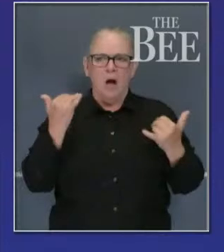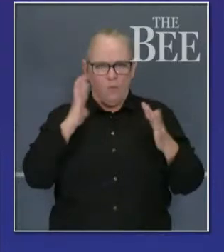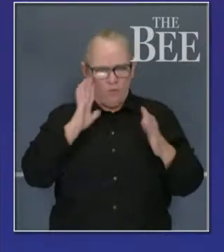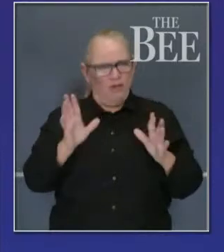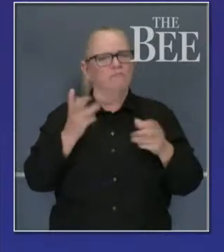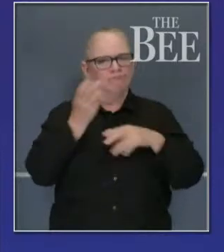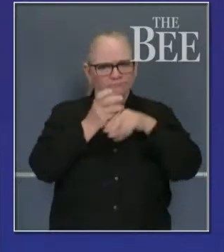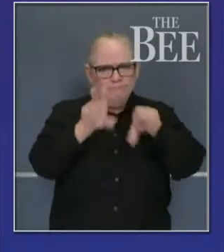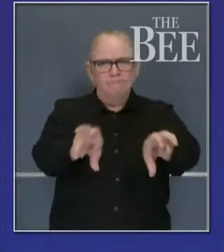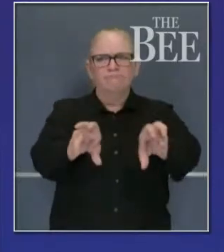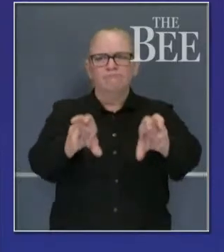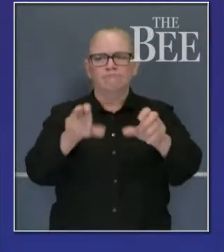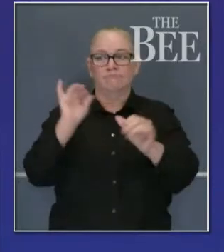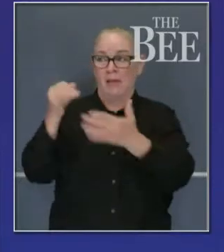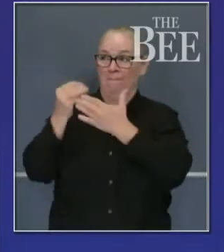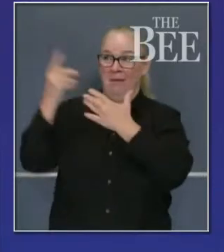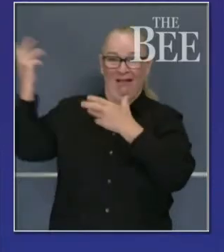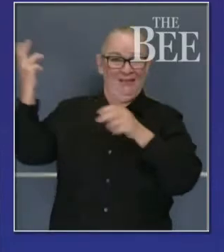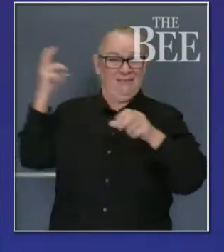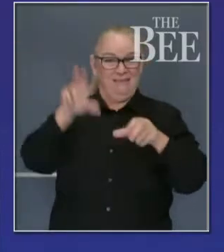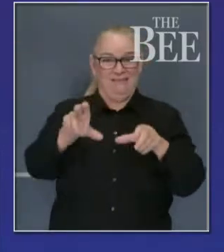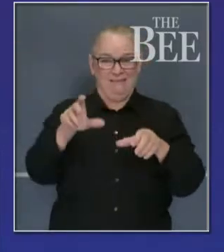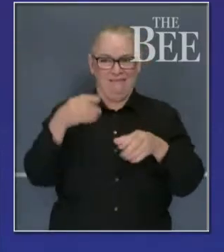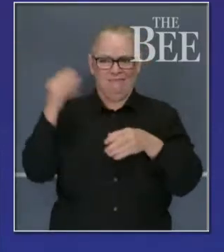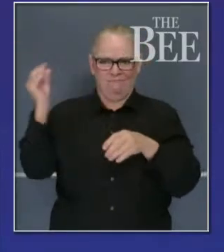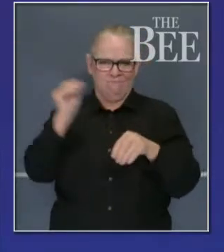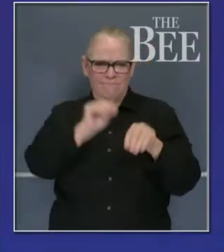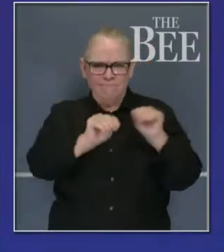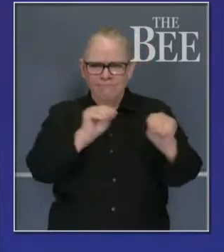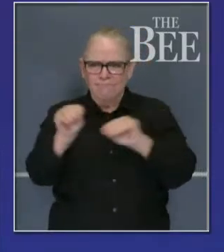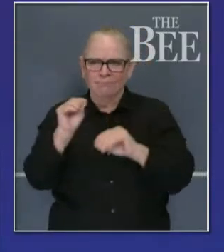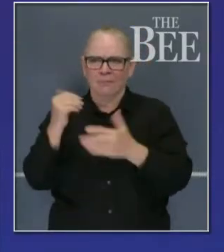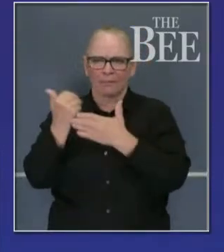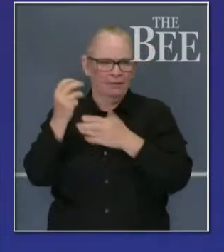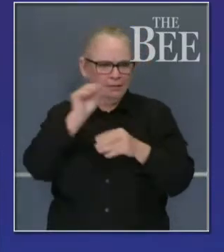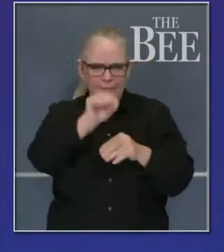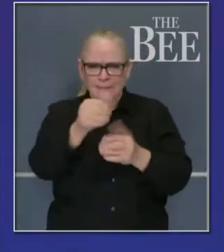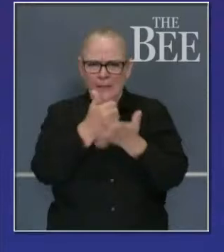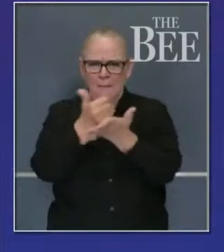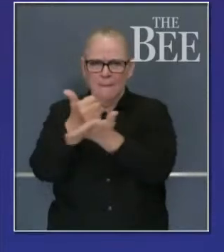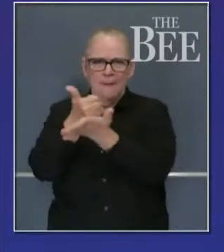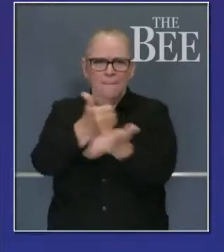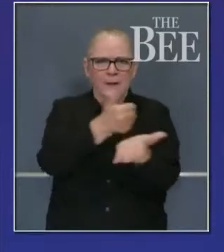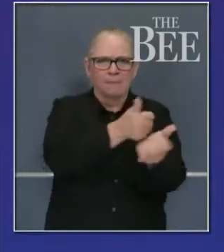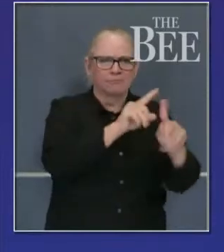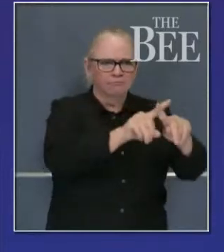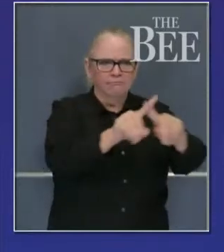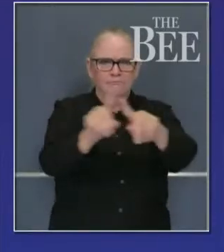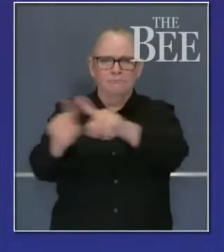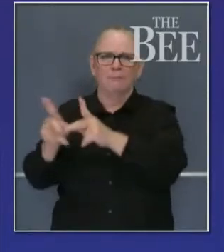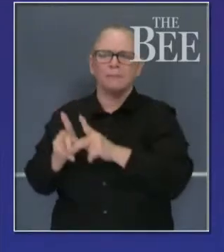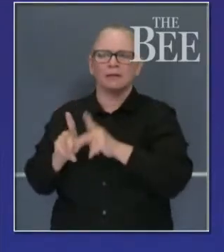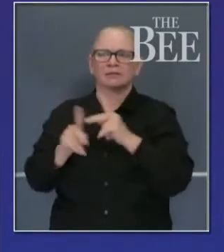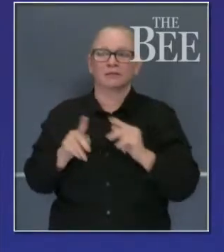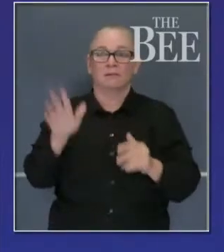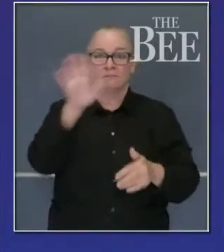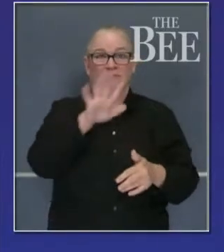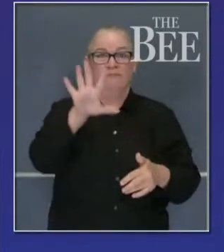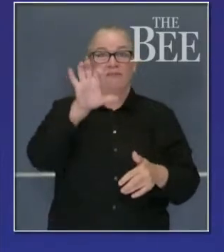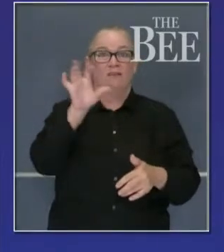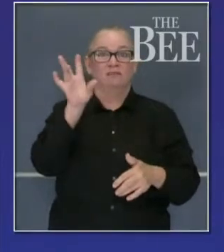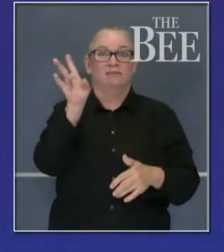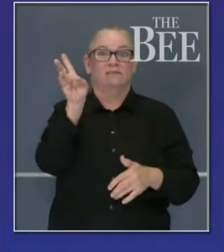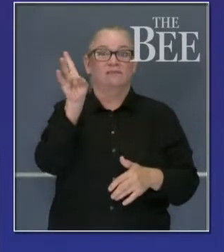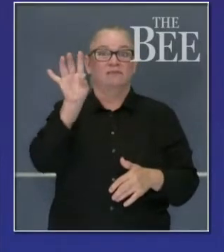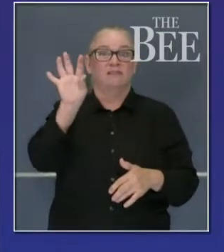down from that $600 million, some $76.5 million to procure some 579 units,